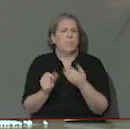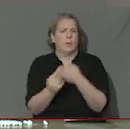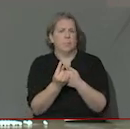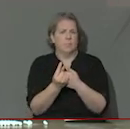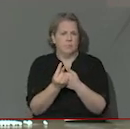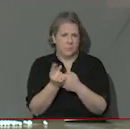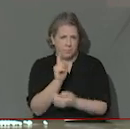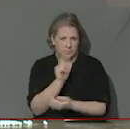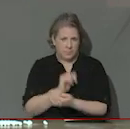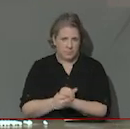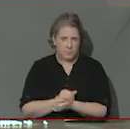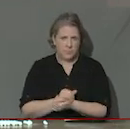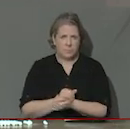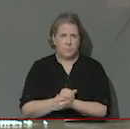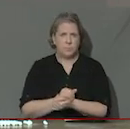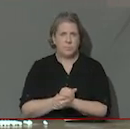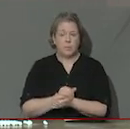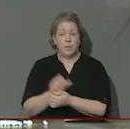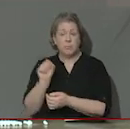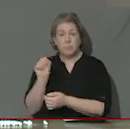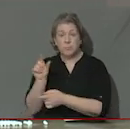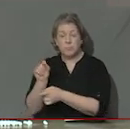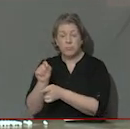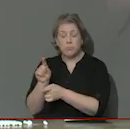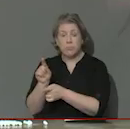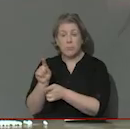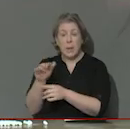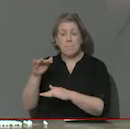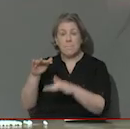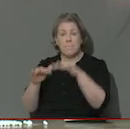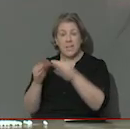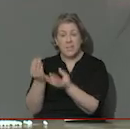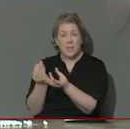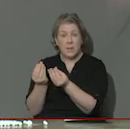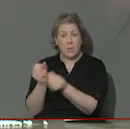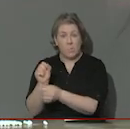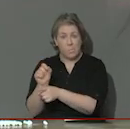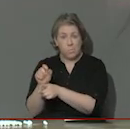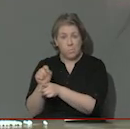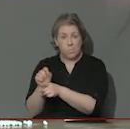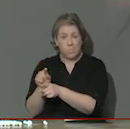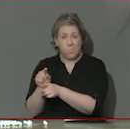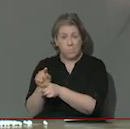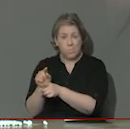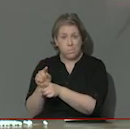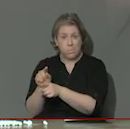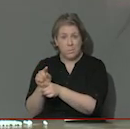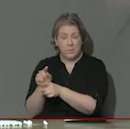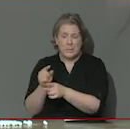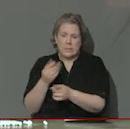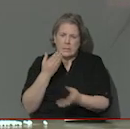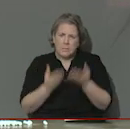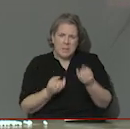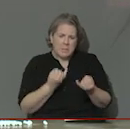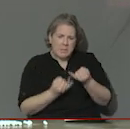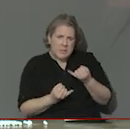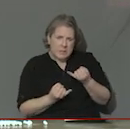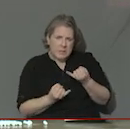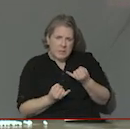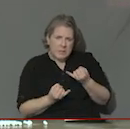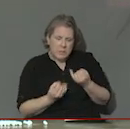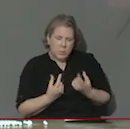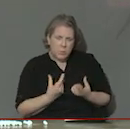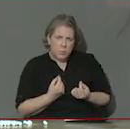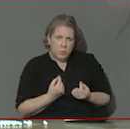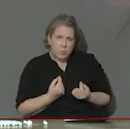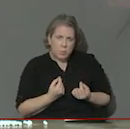happens, now this was your balancing figure. Sometimes you make a mistake. And